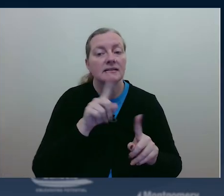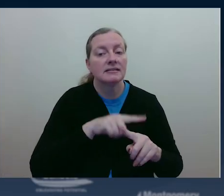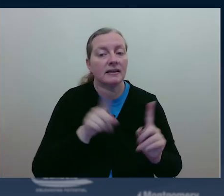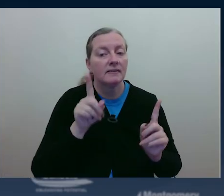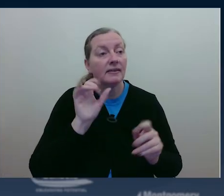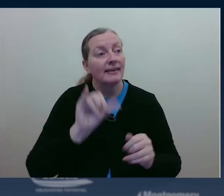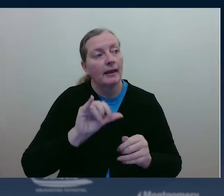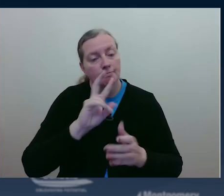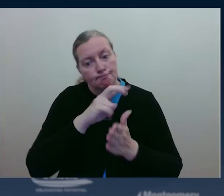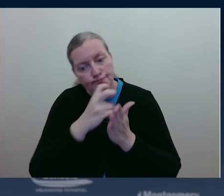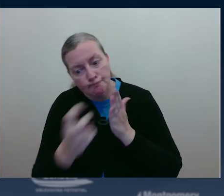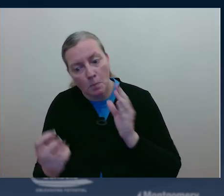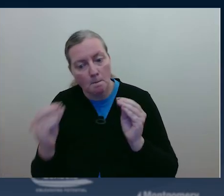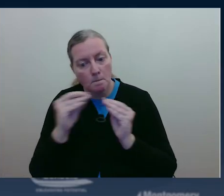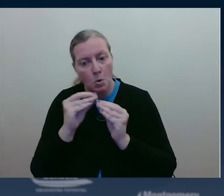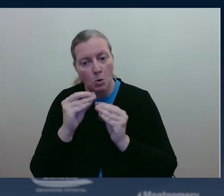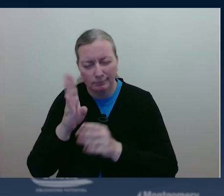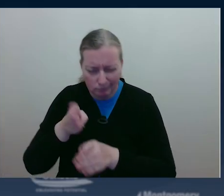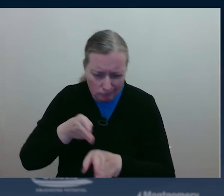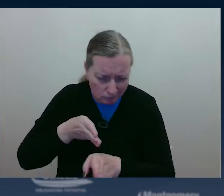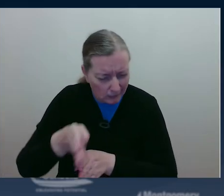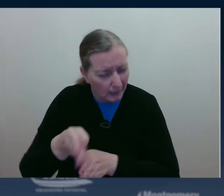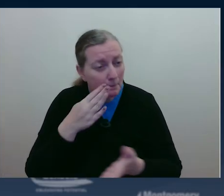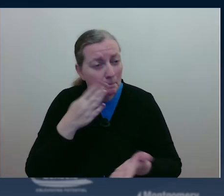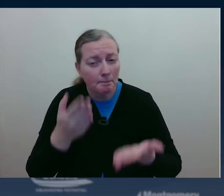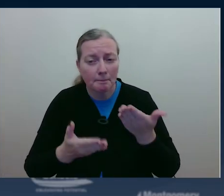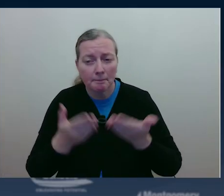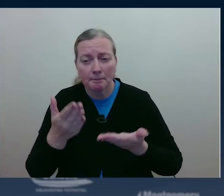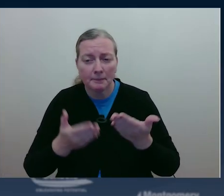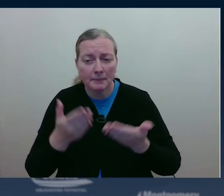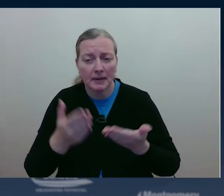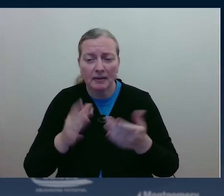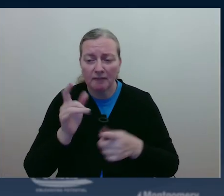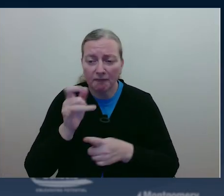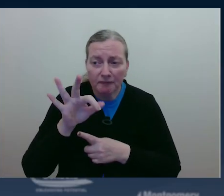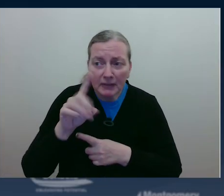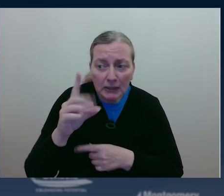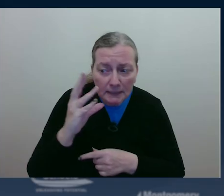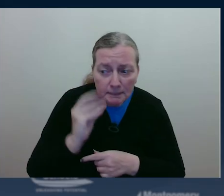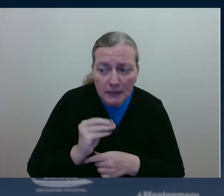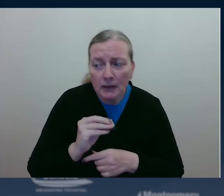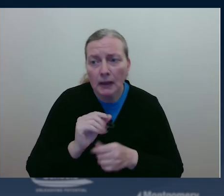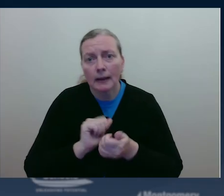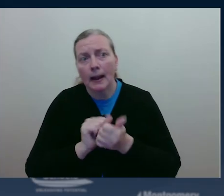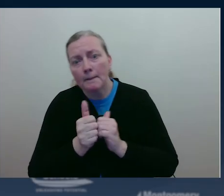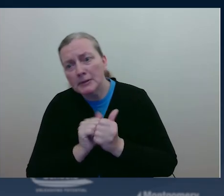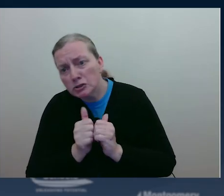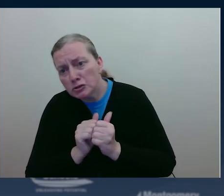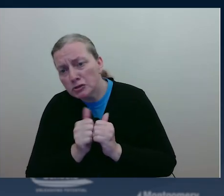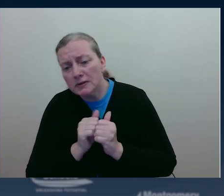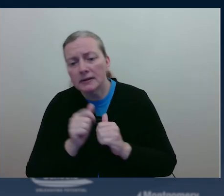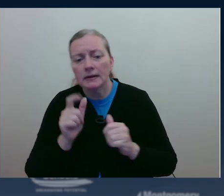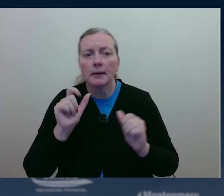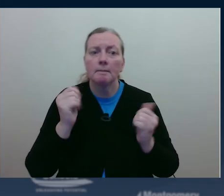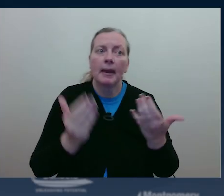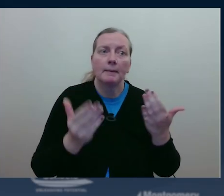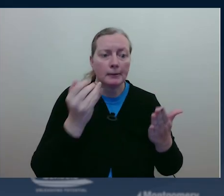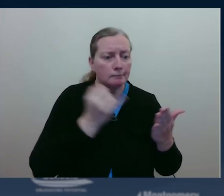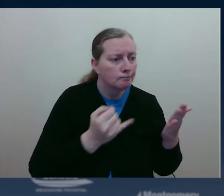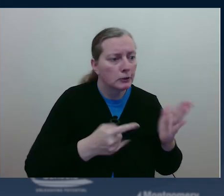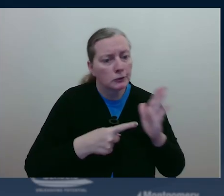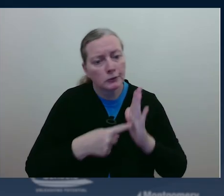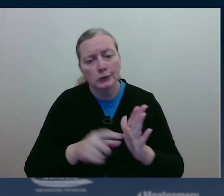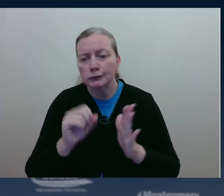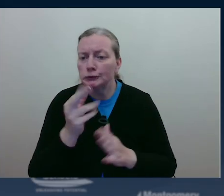they might do field experiences, competitions, showcases, exhibits. They might be part